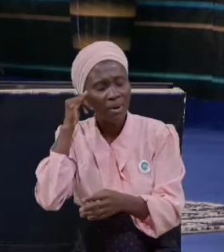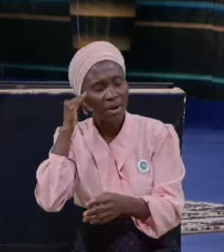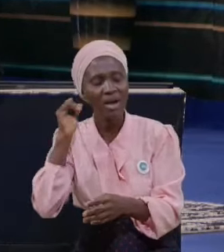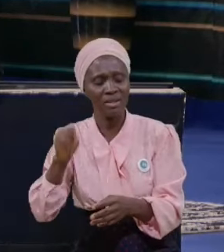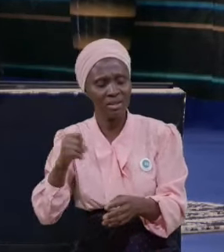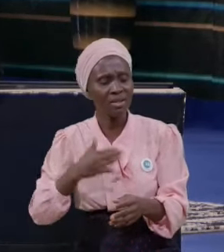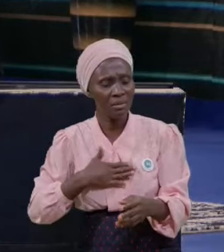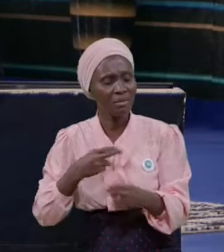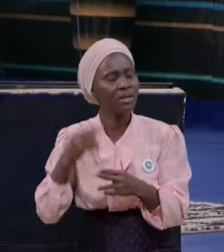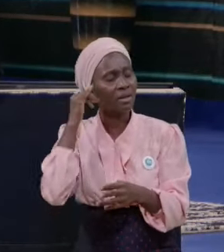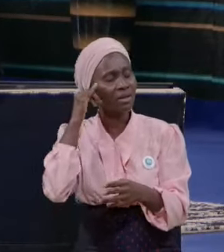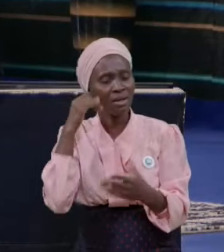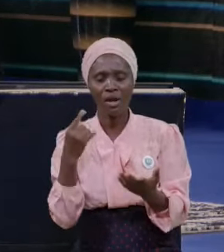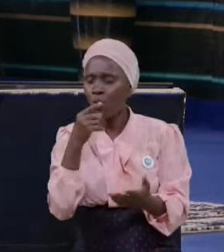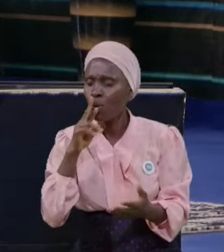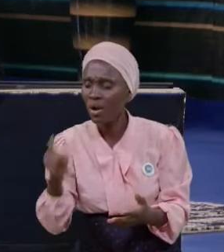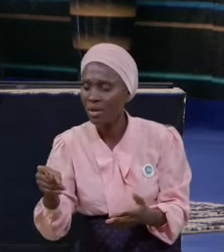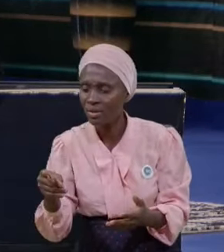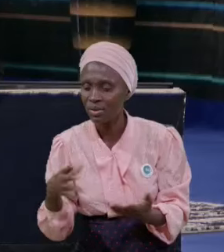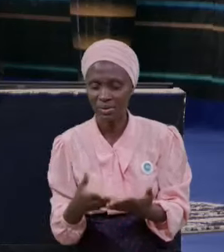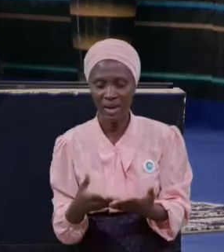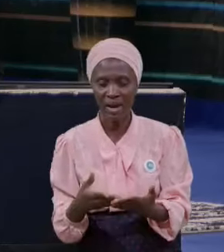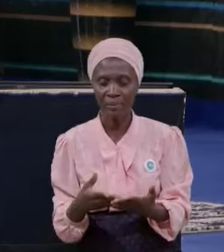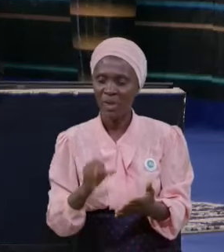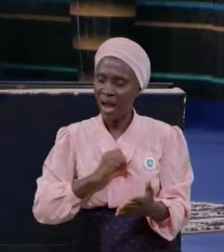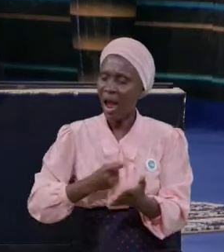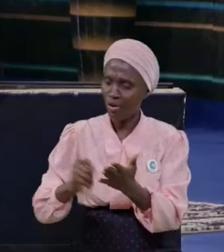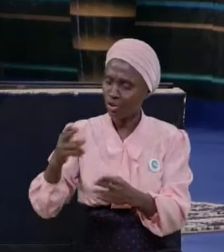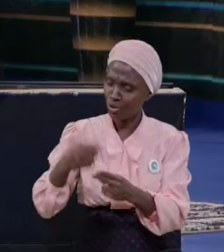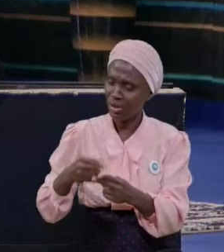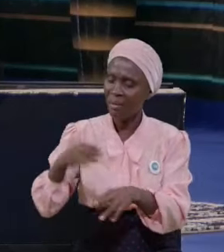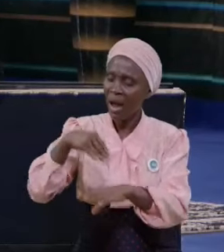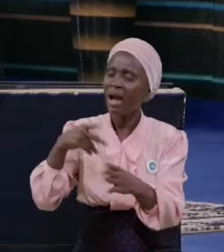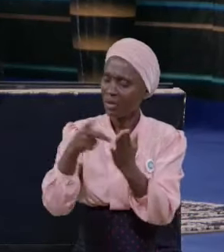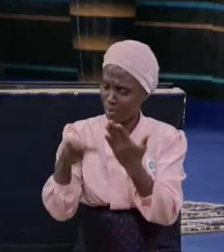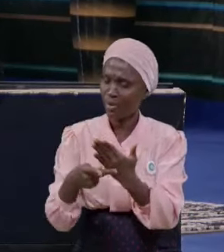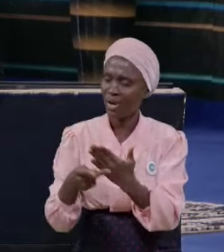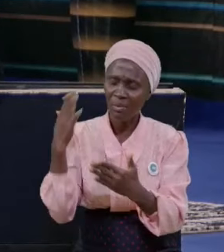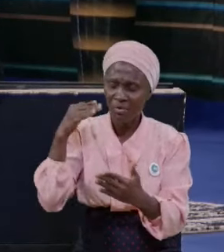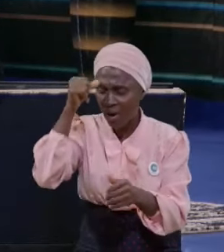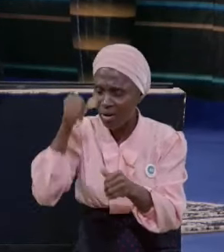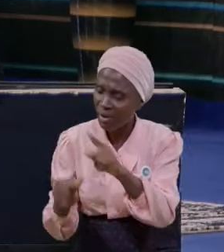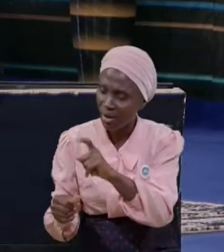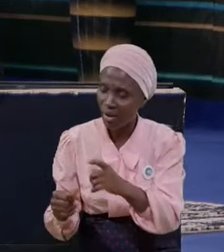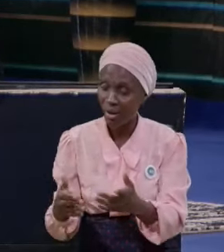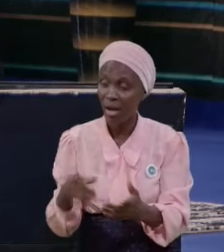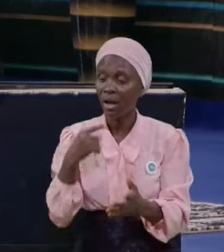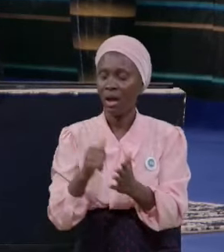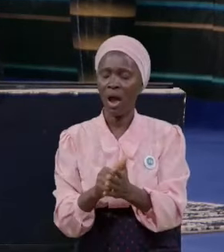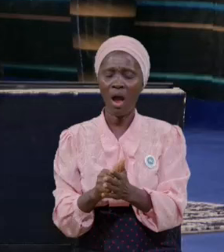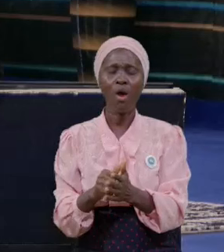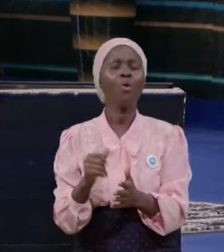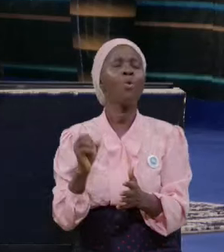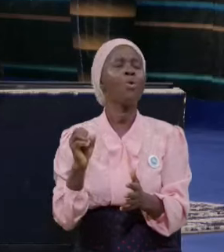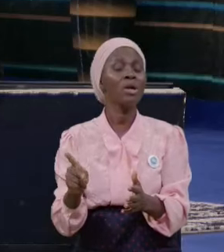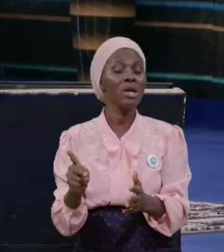that wrote your name at the crusade. Oh, crusade? Crusade is over. I don't want to continue in that kind of thing. I